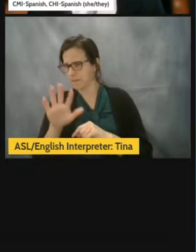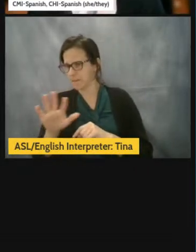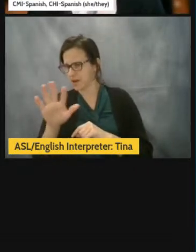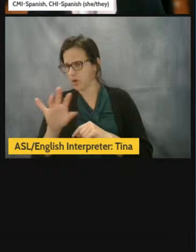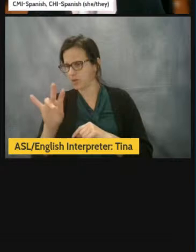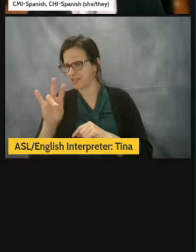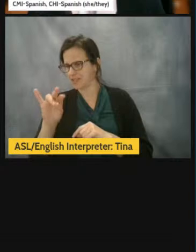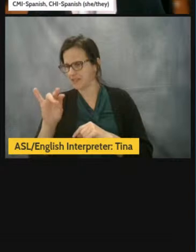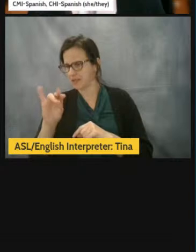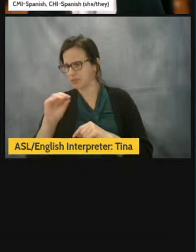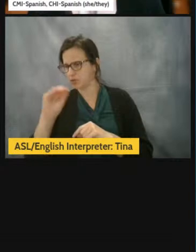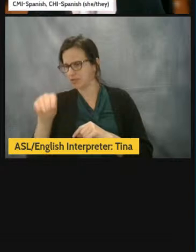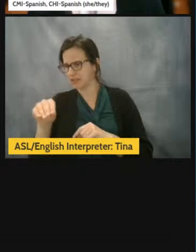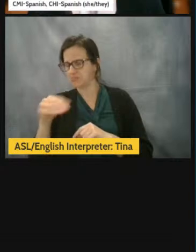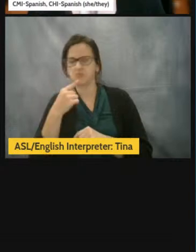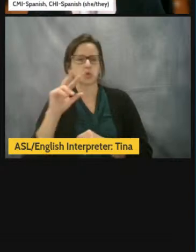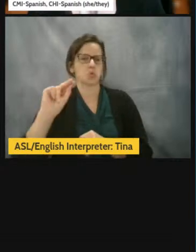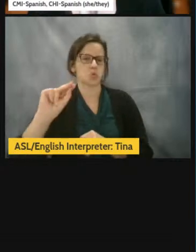70% of us said no.